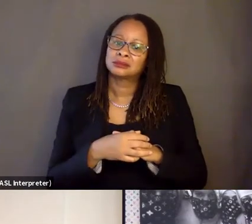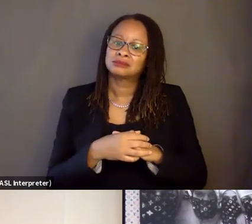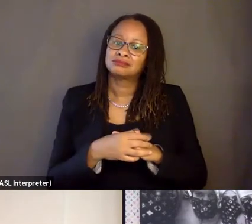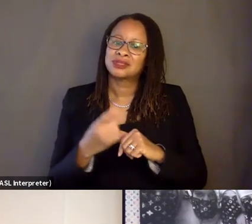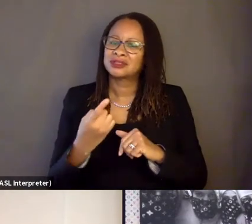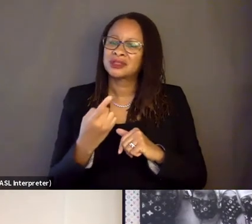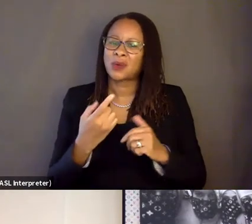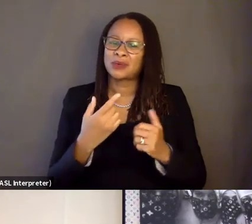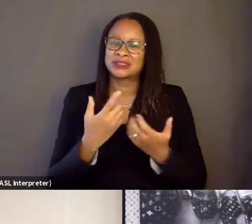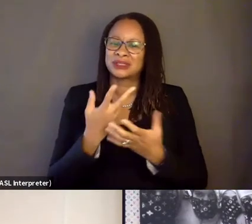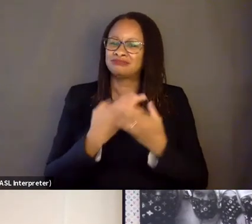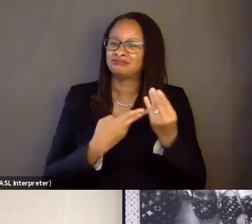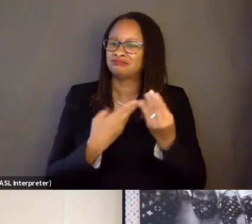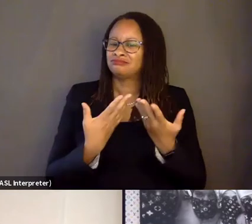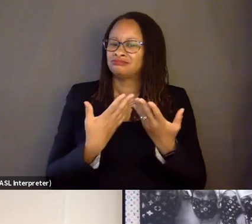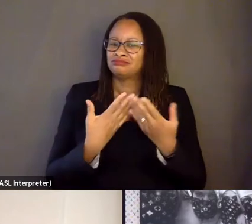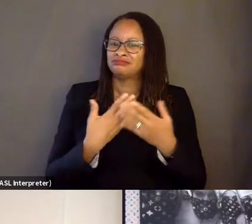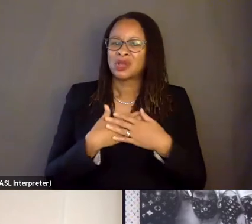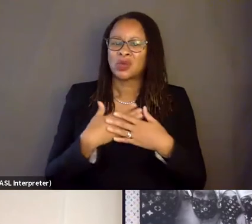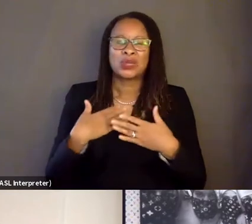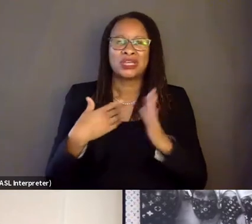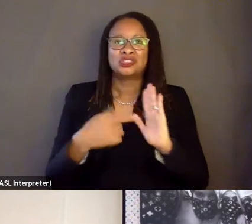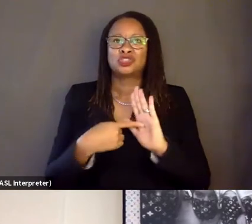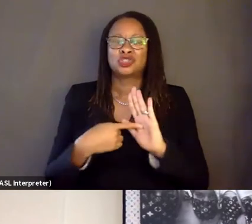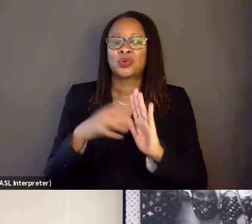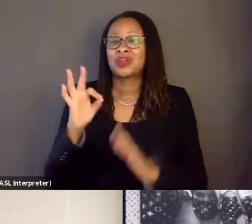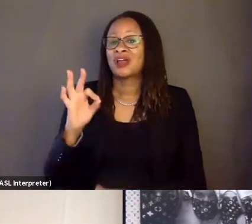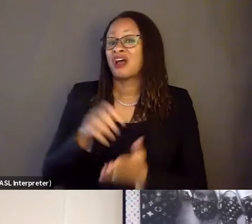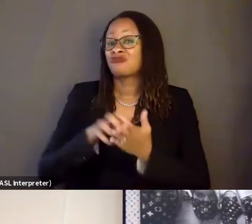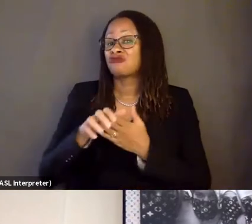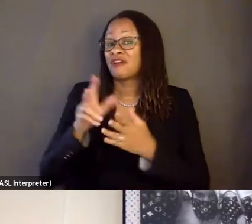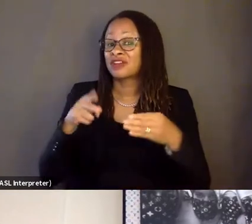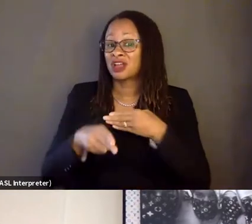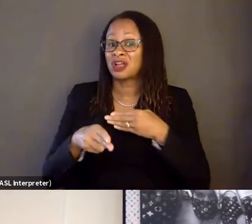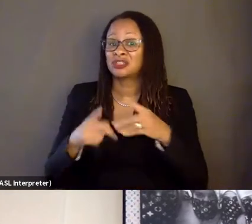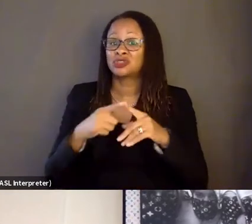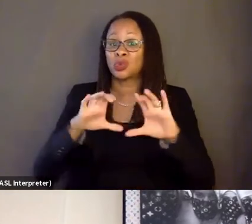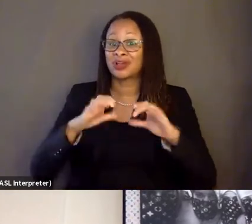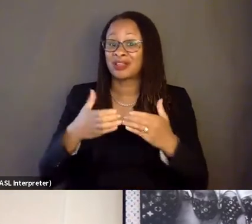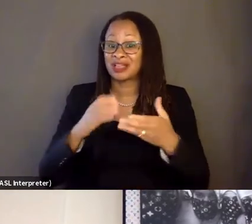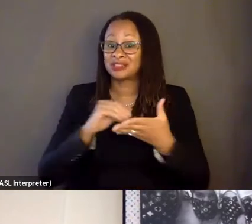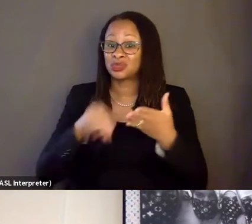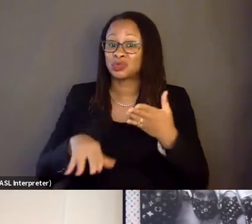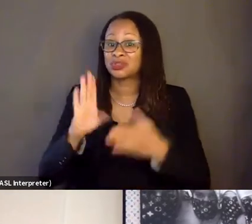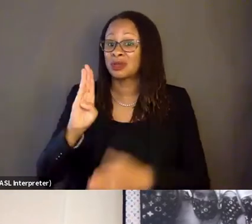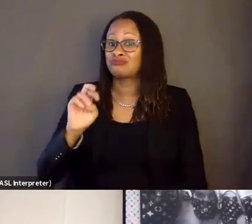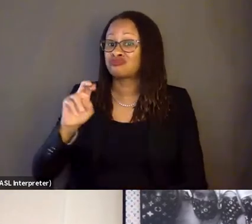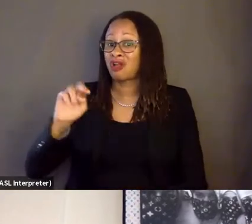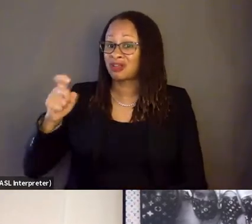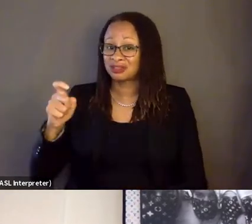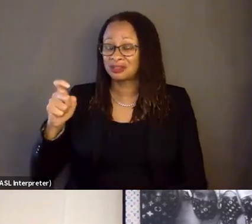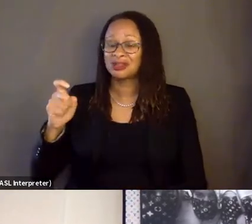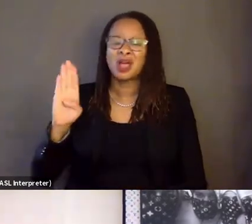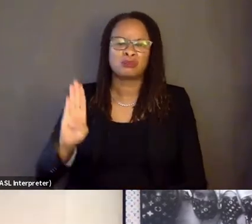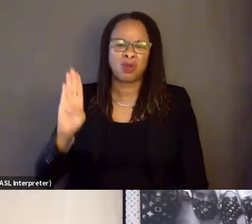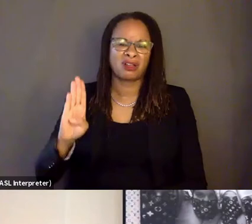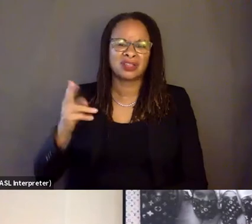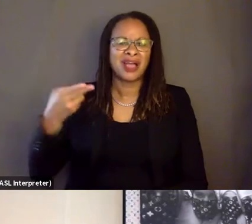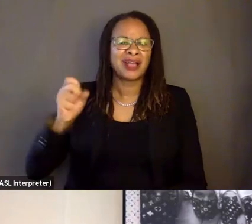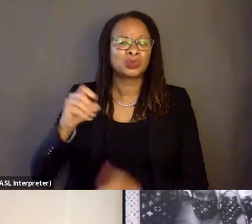gratifying was Lisa and I showed a fine cut or a rough cut early on to a class of students in the Bronx and high school students.